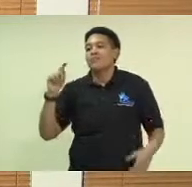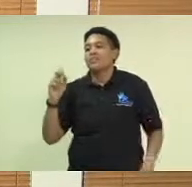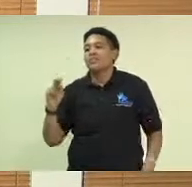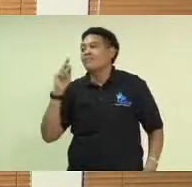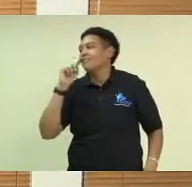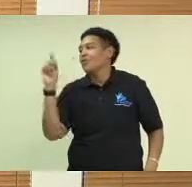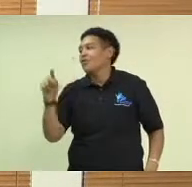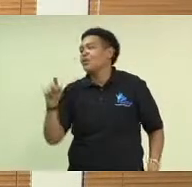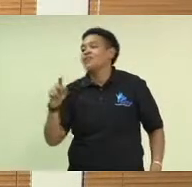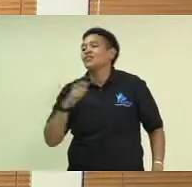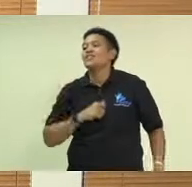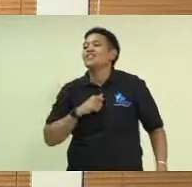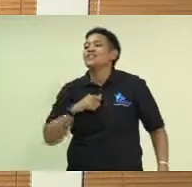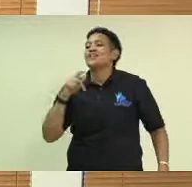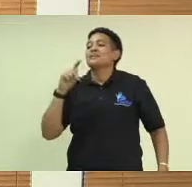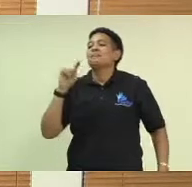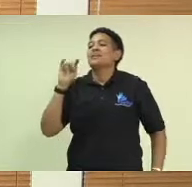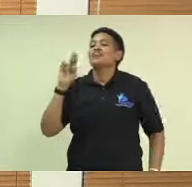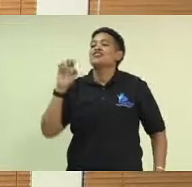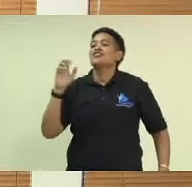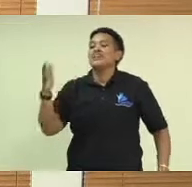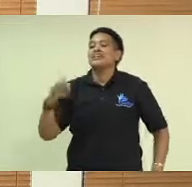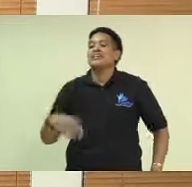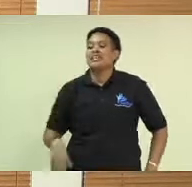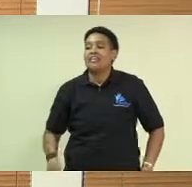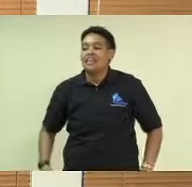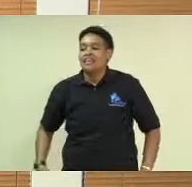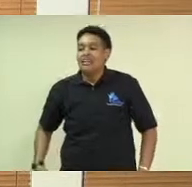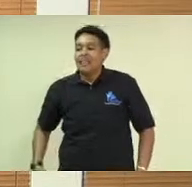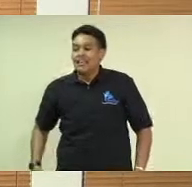questions. Thank you. Or, sorry, Petre.